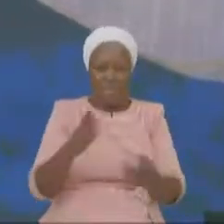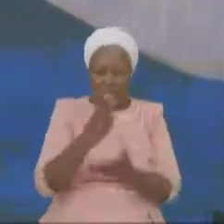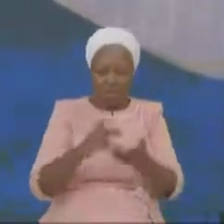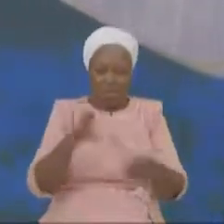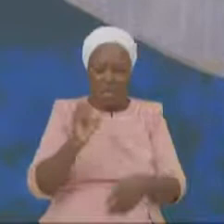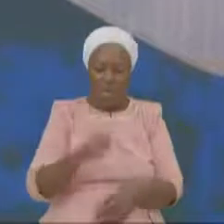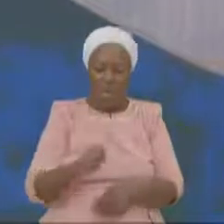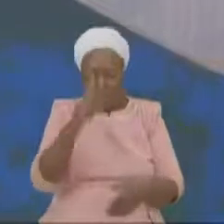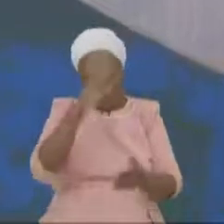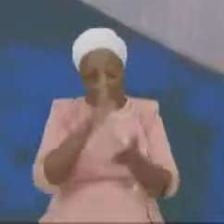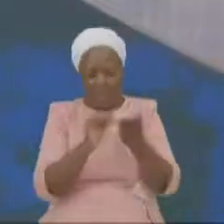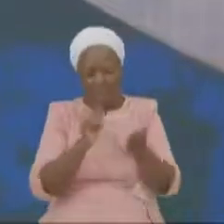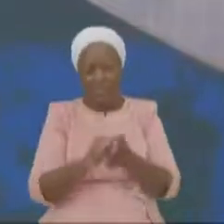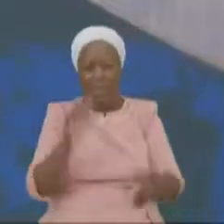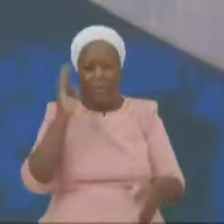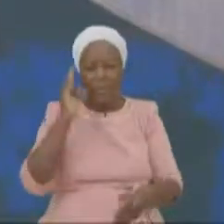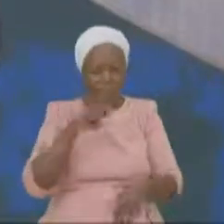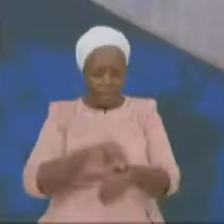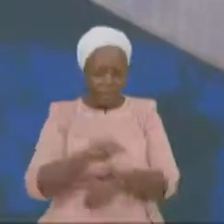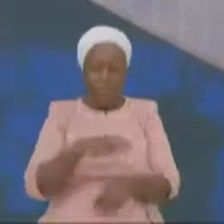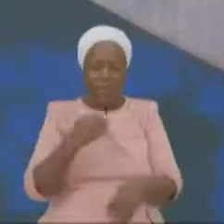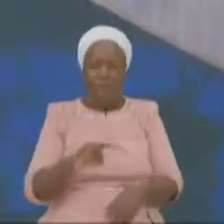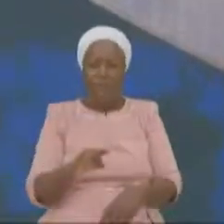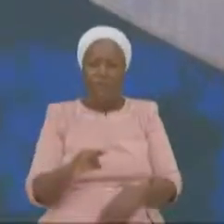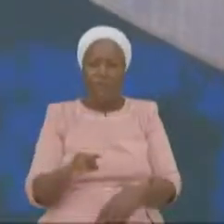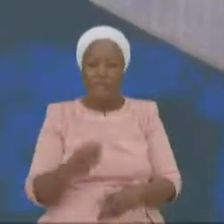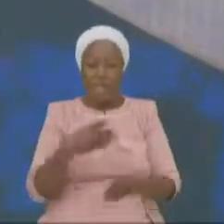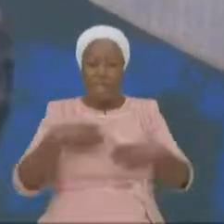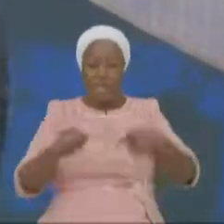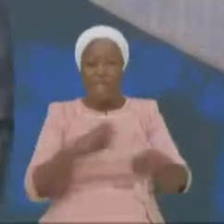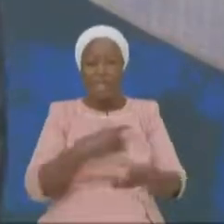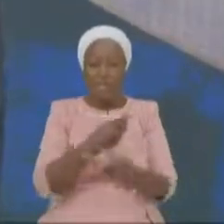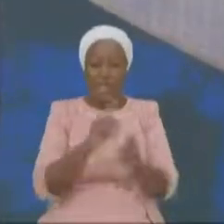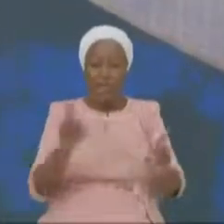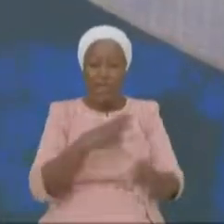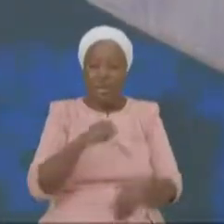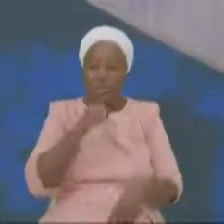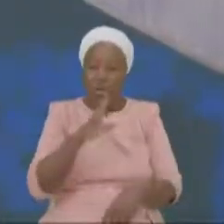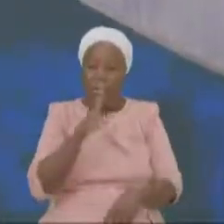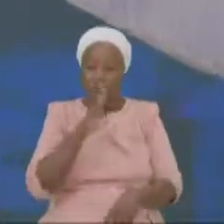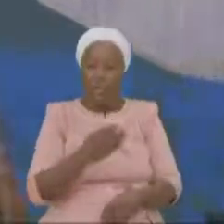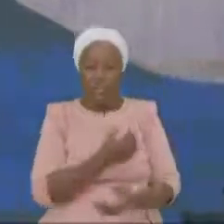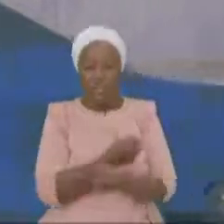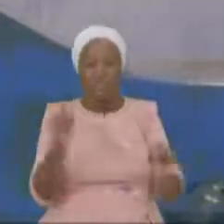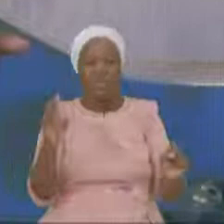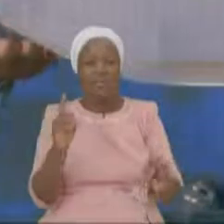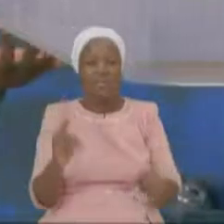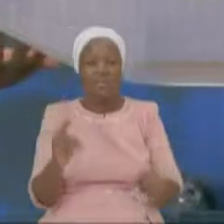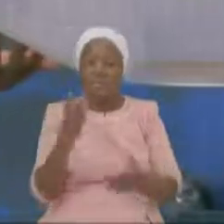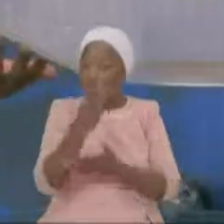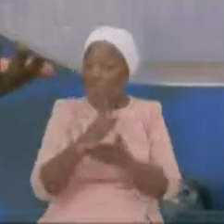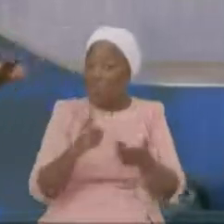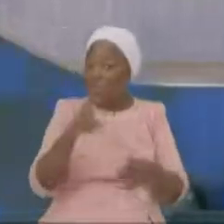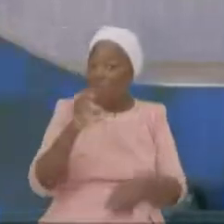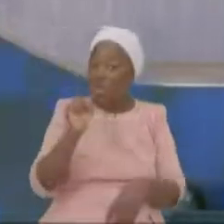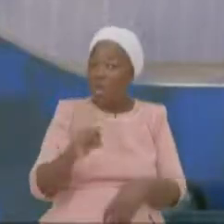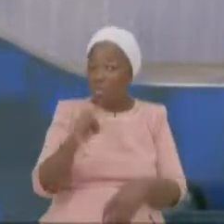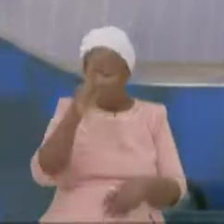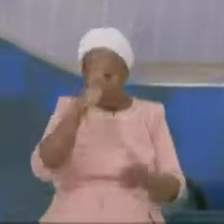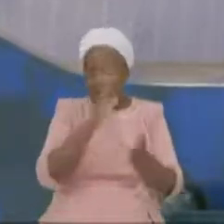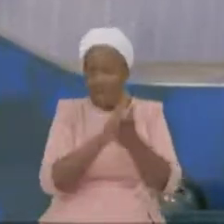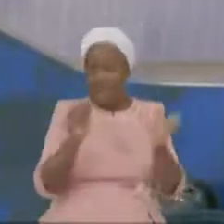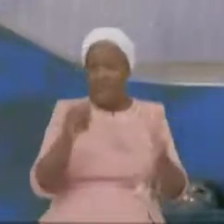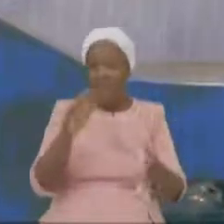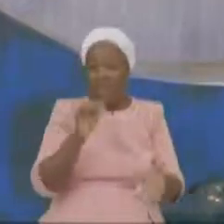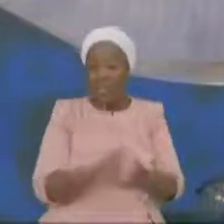of healing, deliverance, and not be born again. Somebody can believe